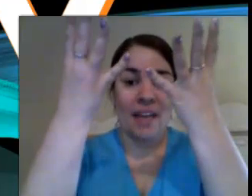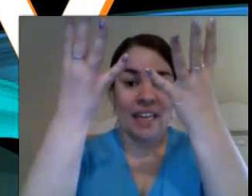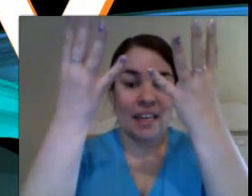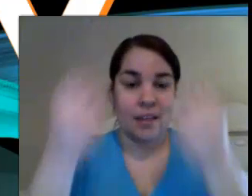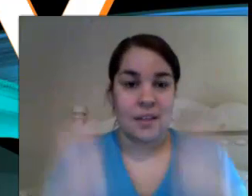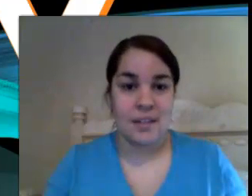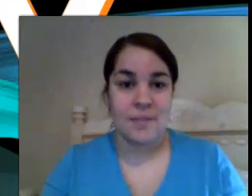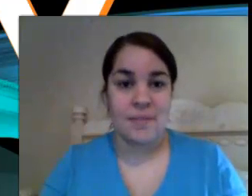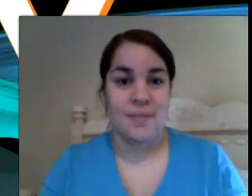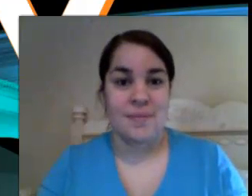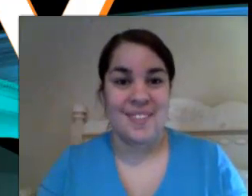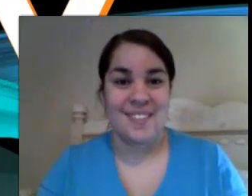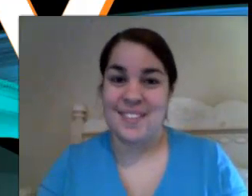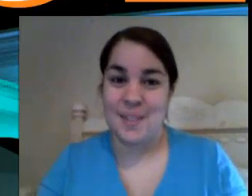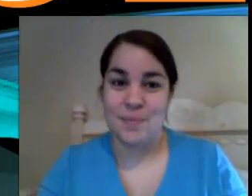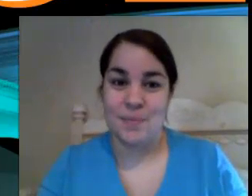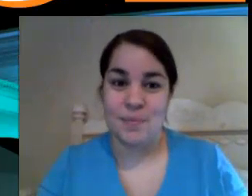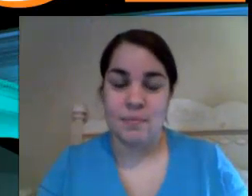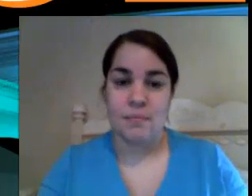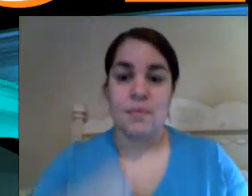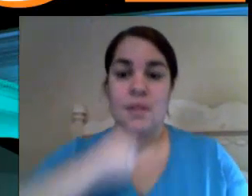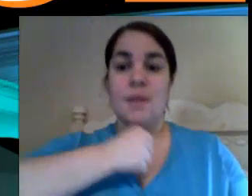How many?